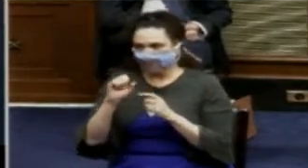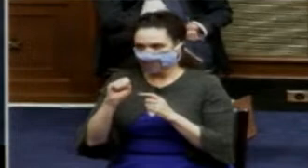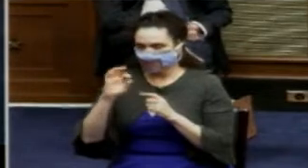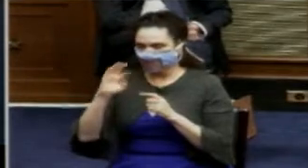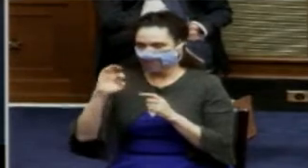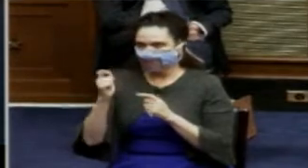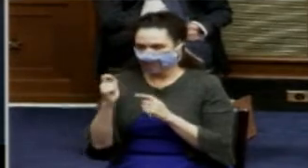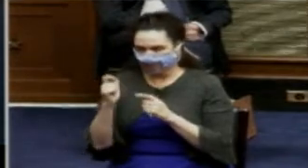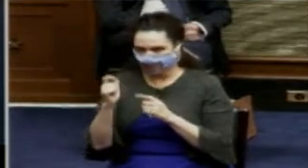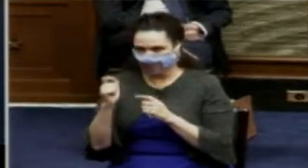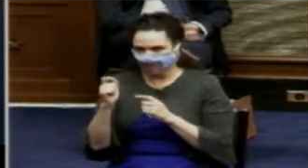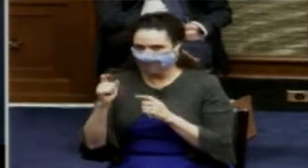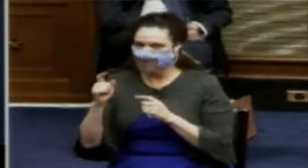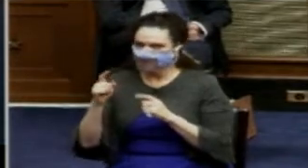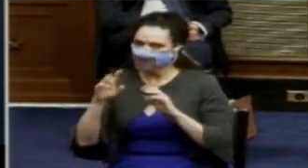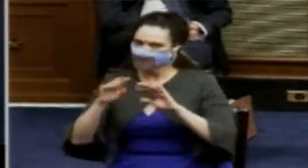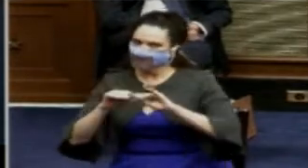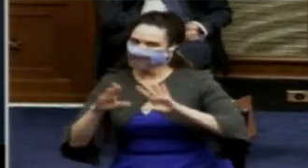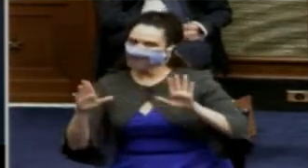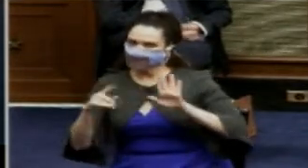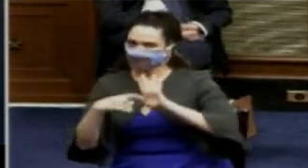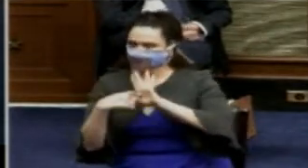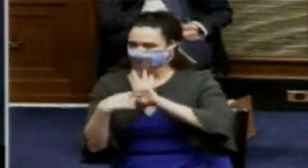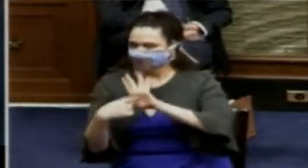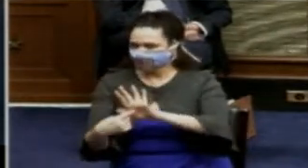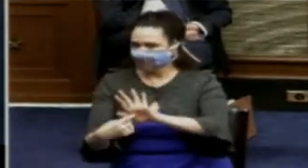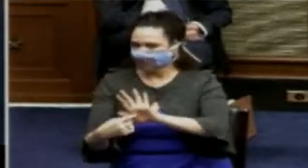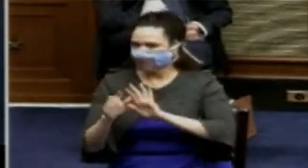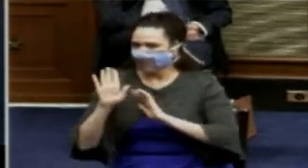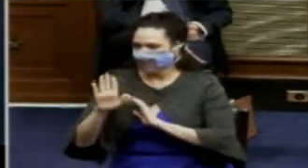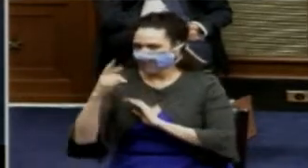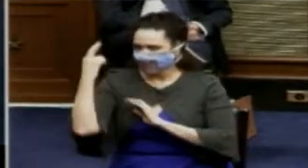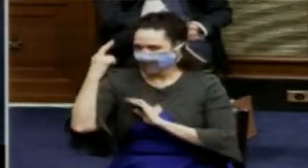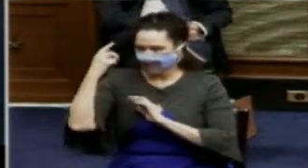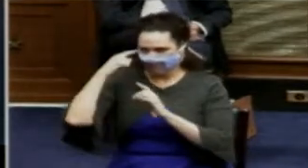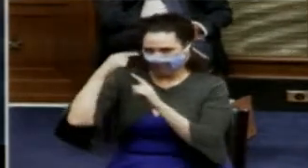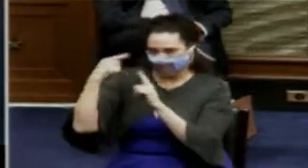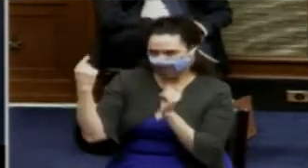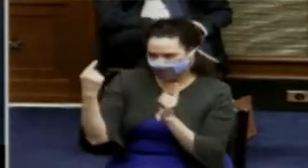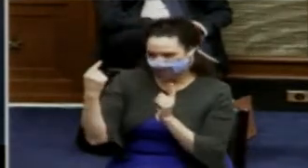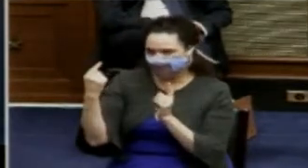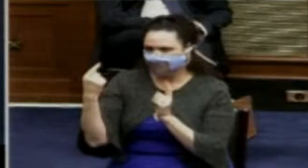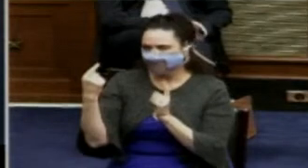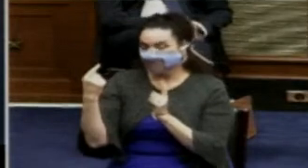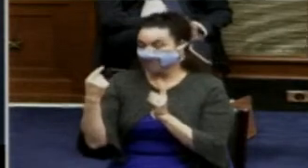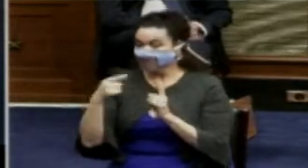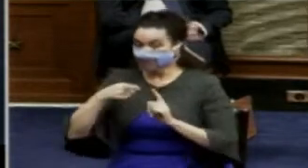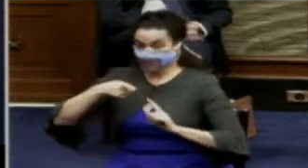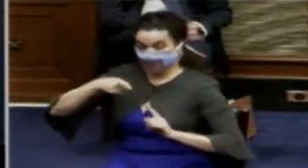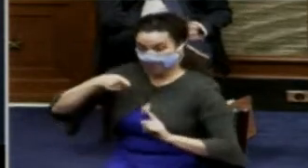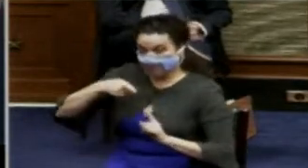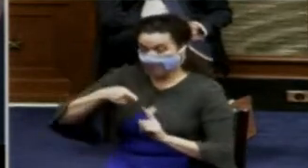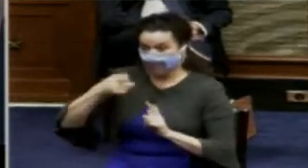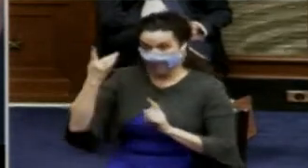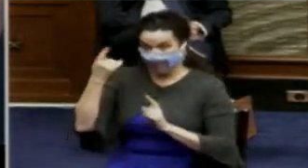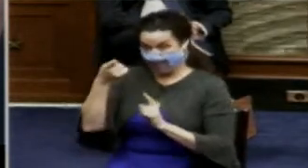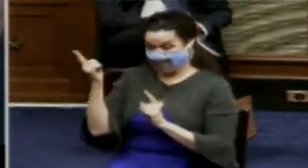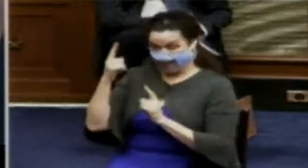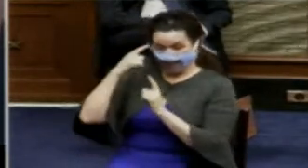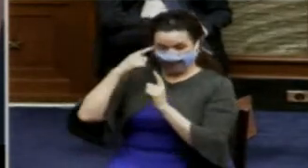letting the cat out of the bag. This is about race and partisanship and